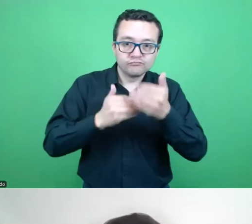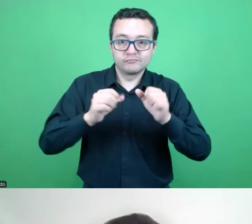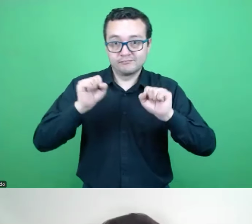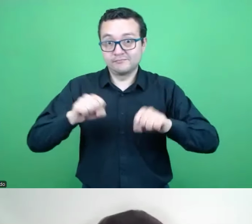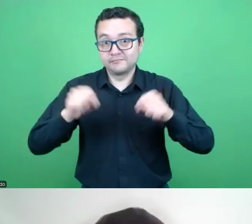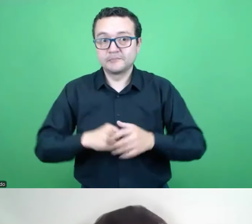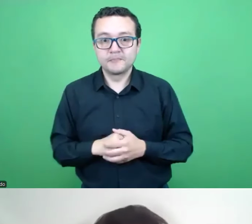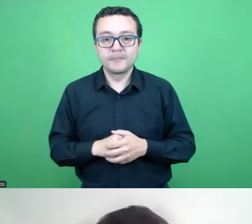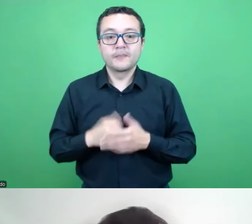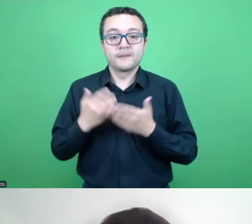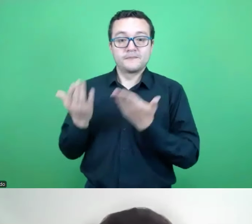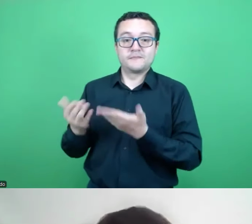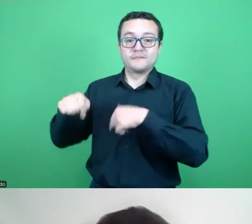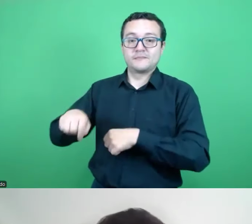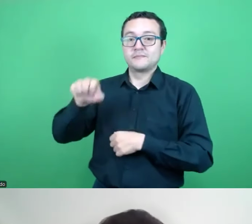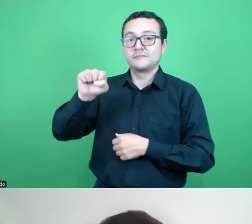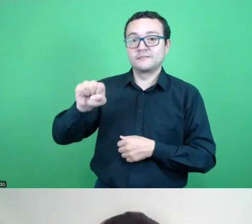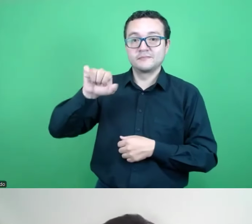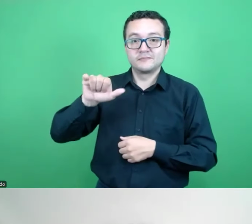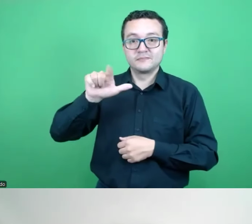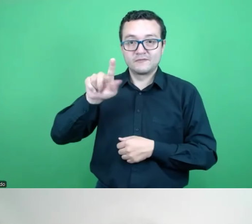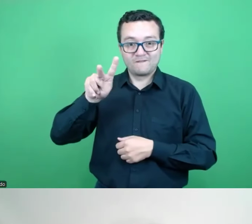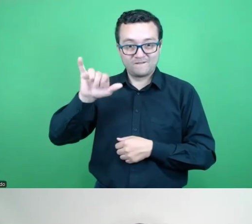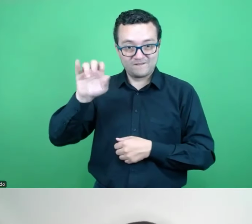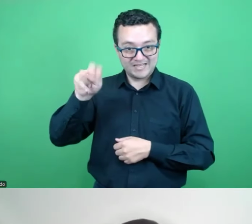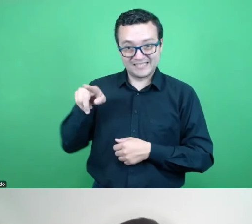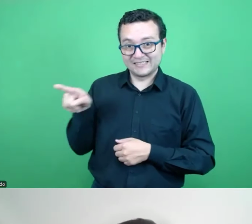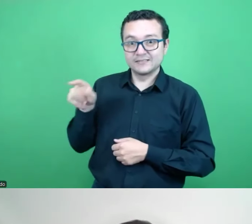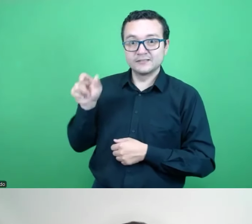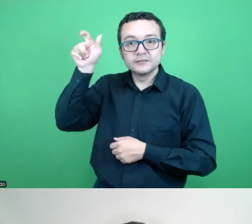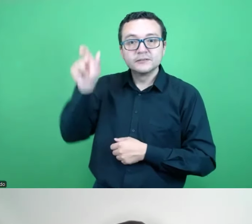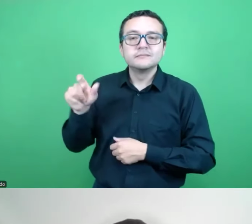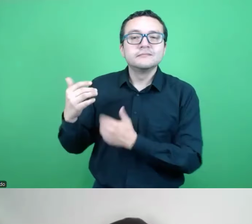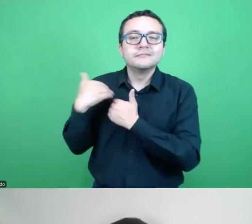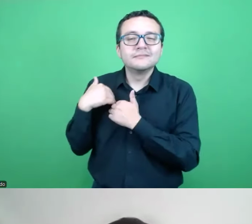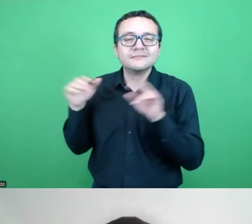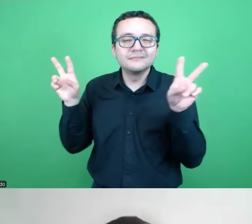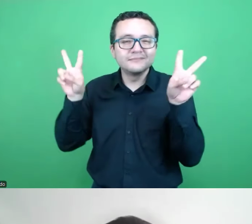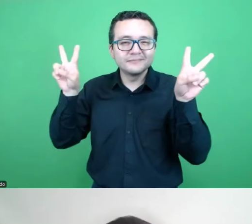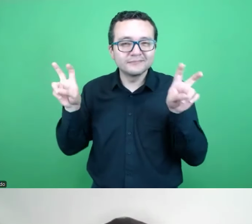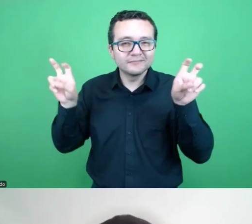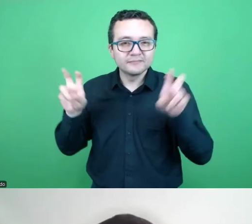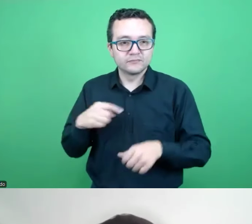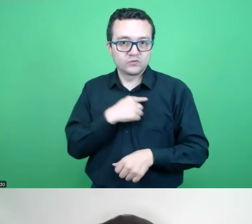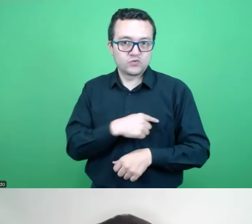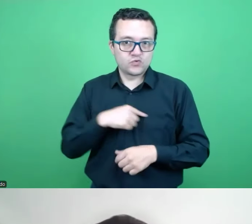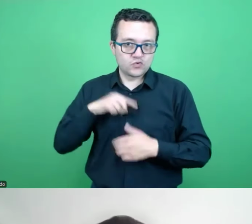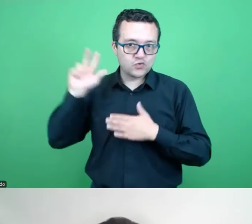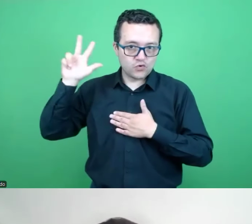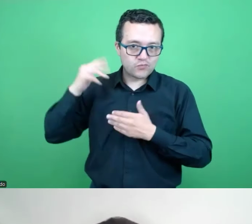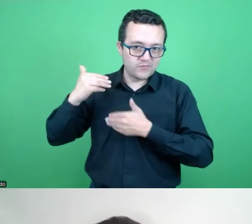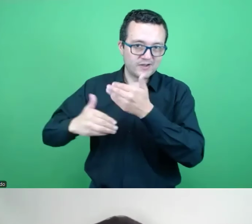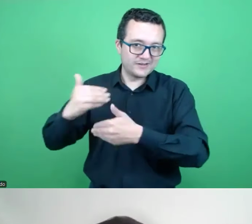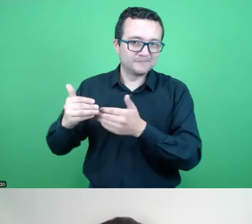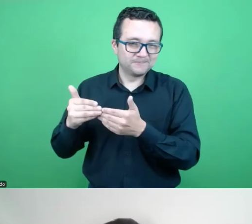moderating about commitments later on today. In order to facilitate this type